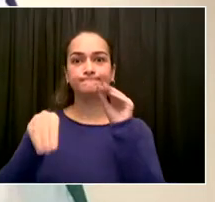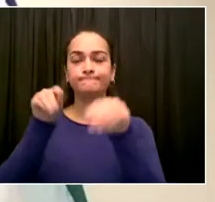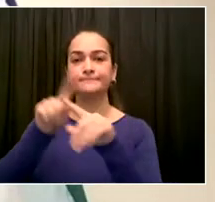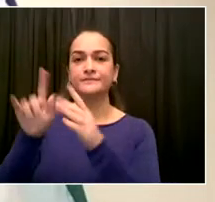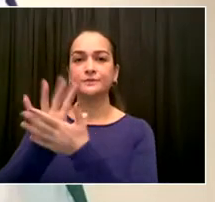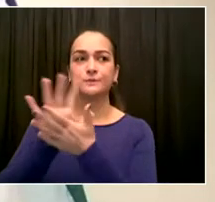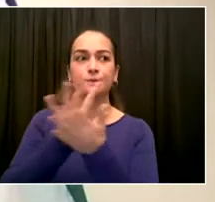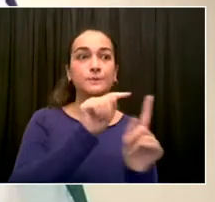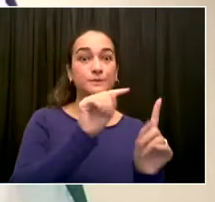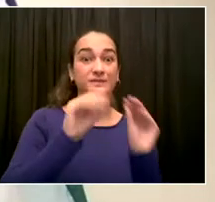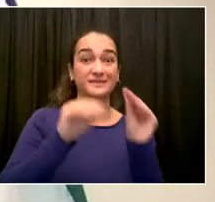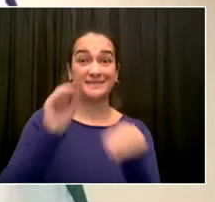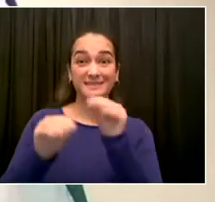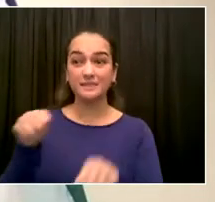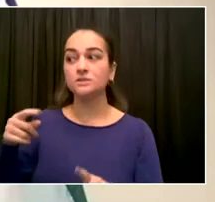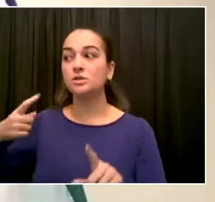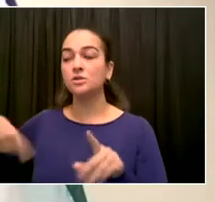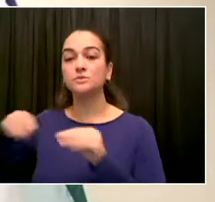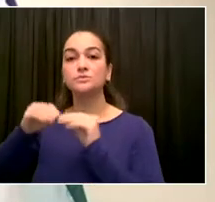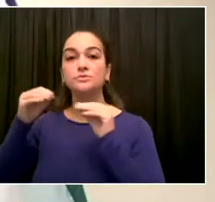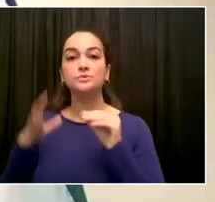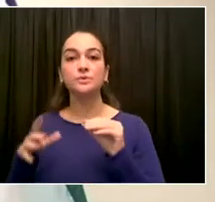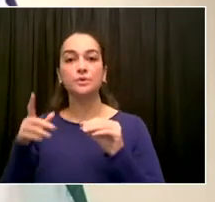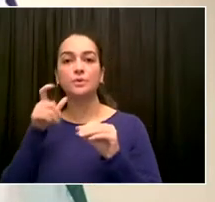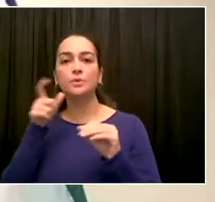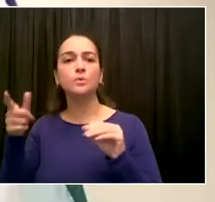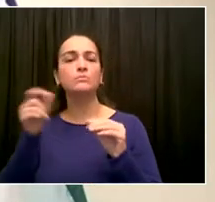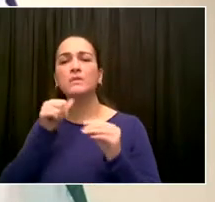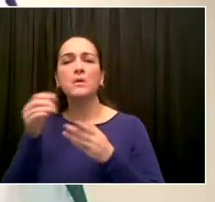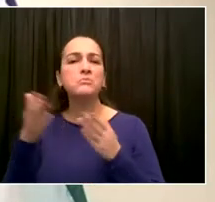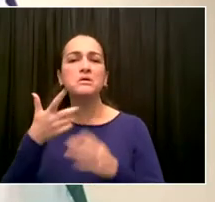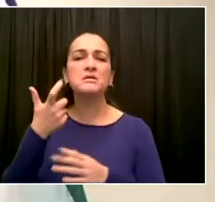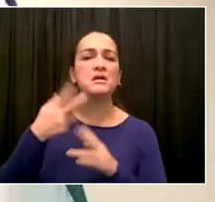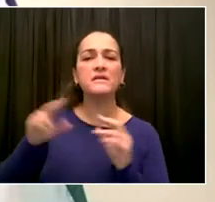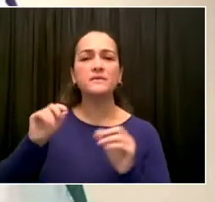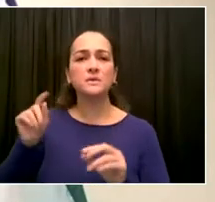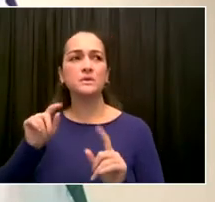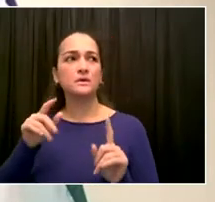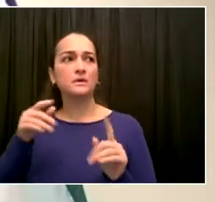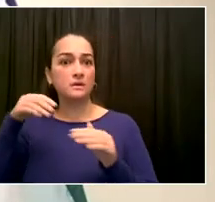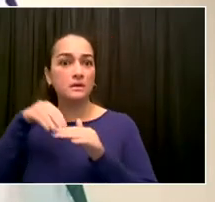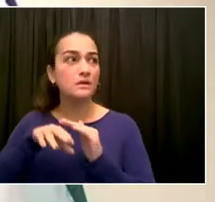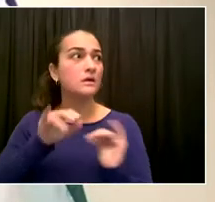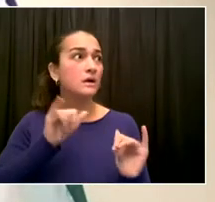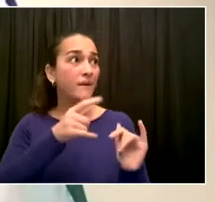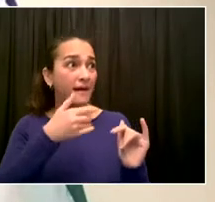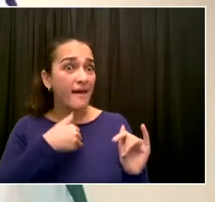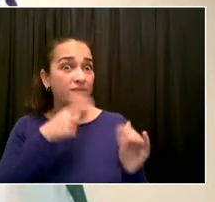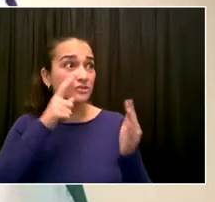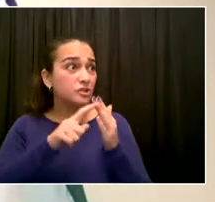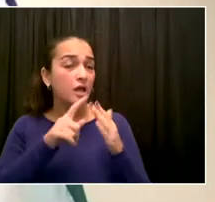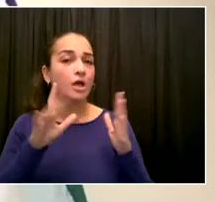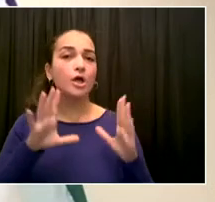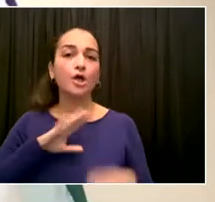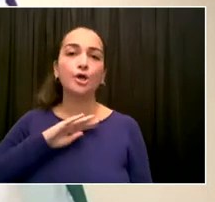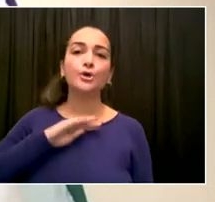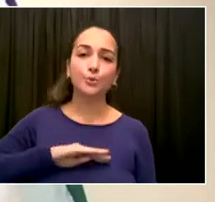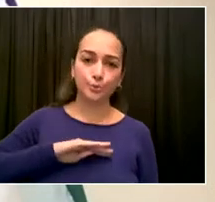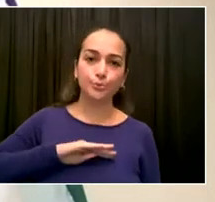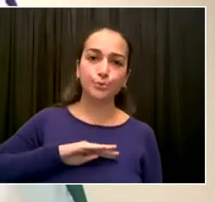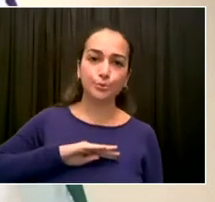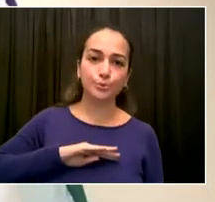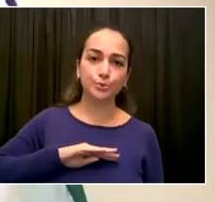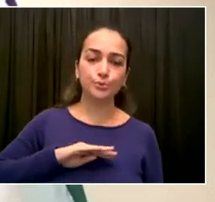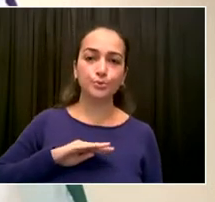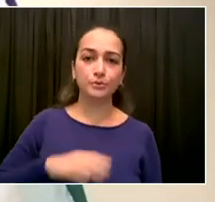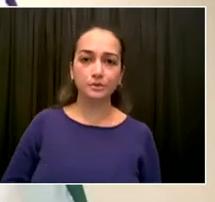was not happening, but it is. Unfortunately, we do see too often a lot of our youth carrying guns,